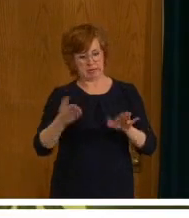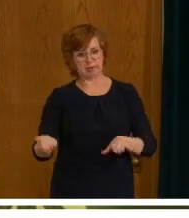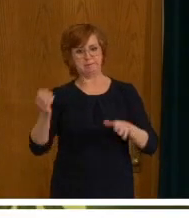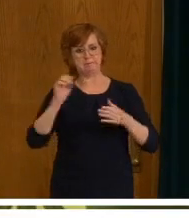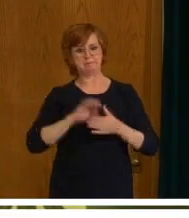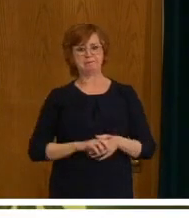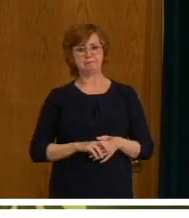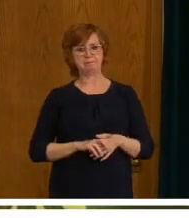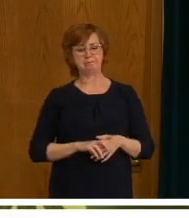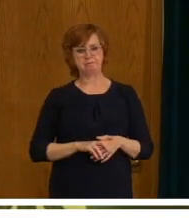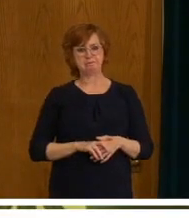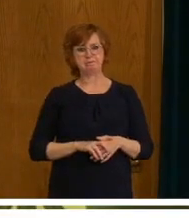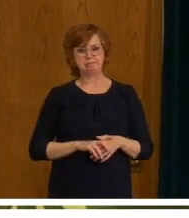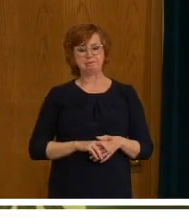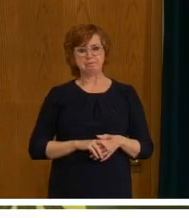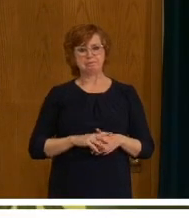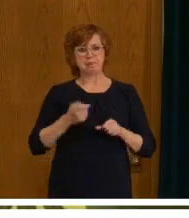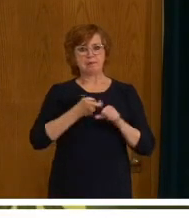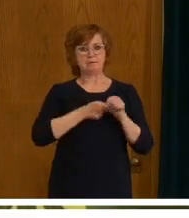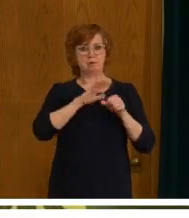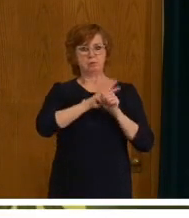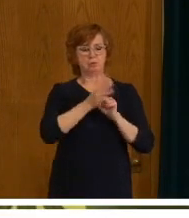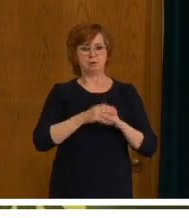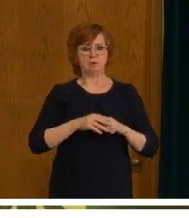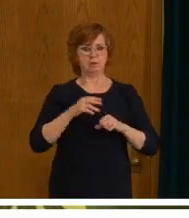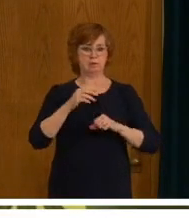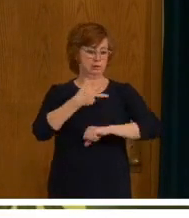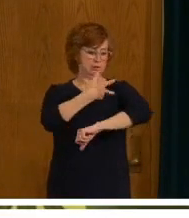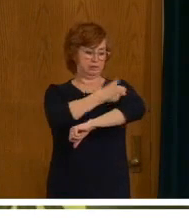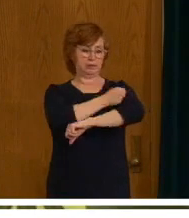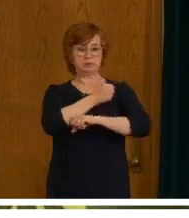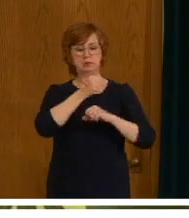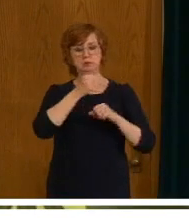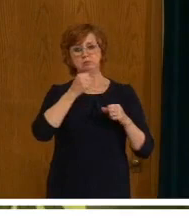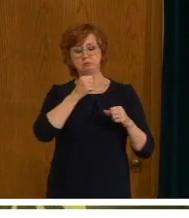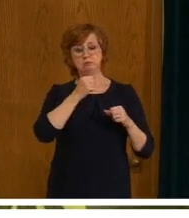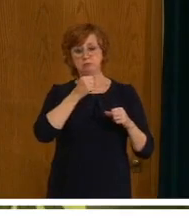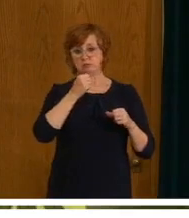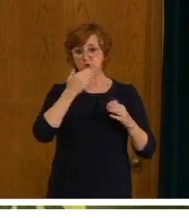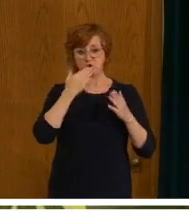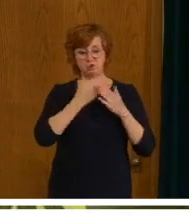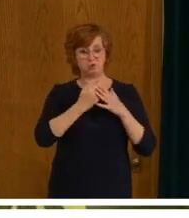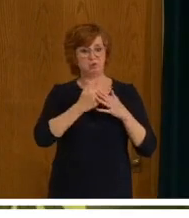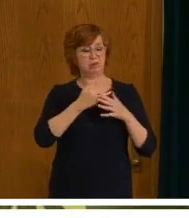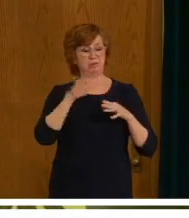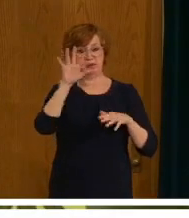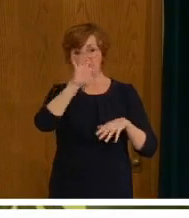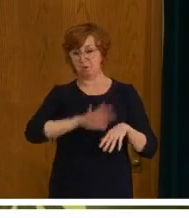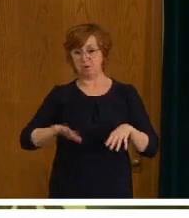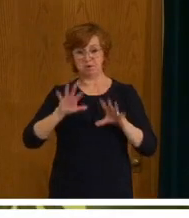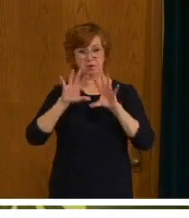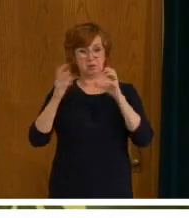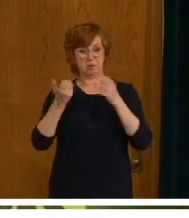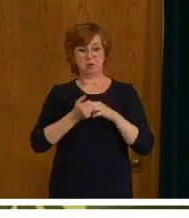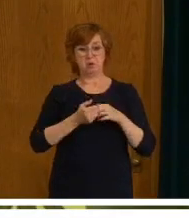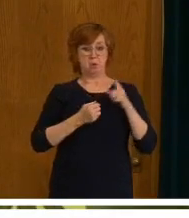die due to this virus. Vaccines are proven to be very effective around the world, even after one